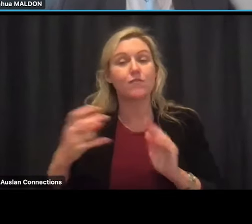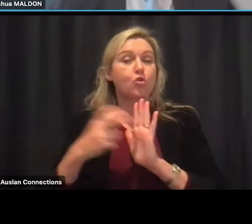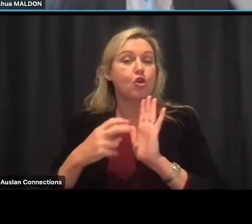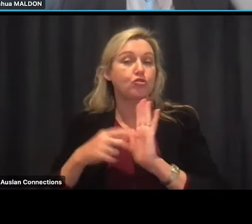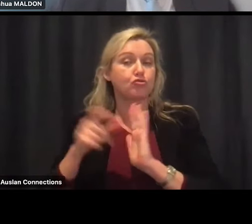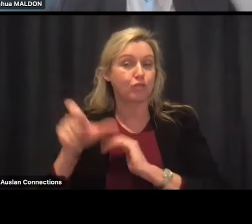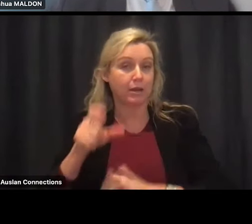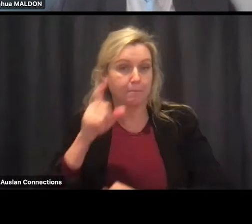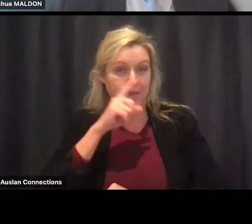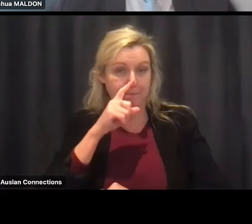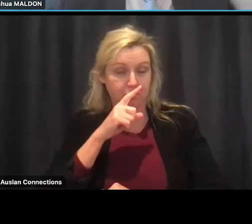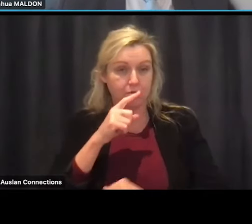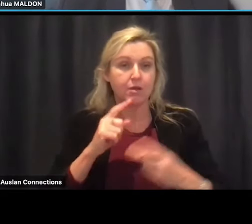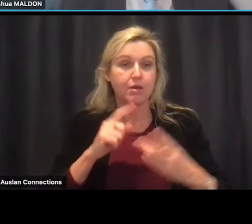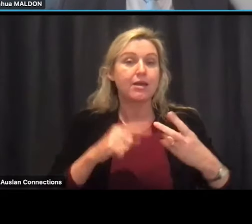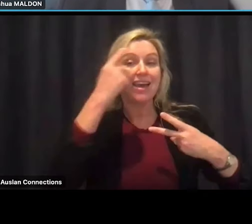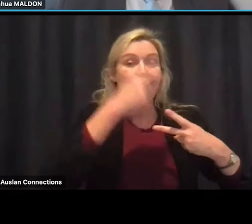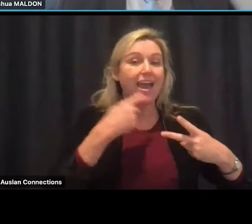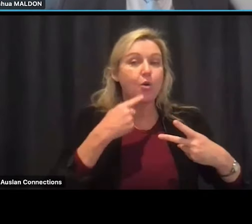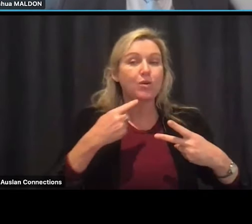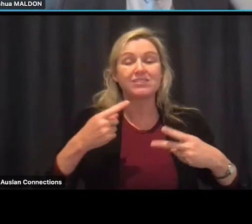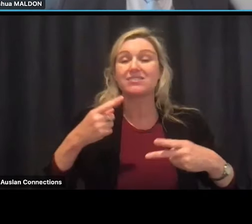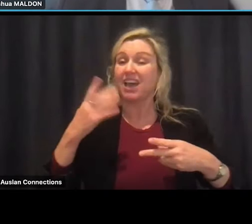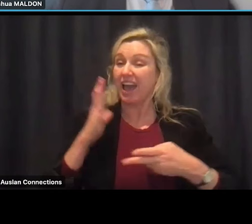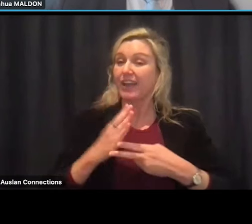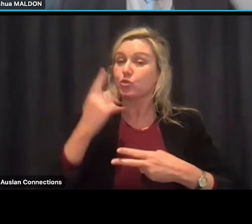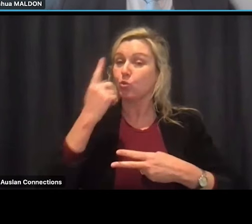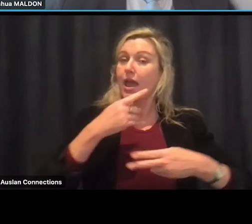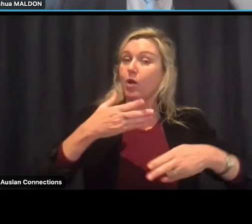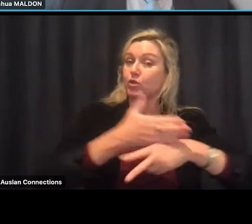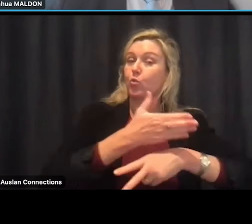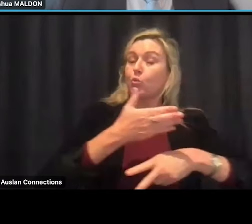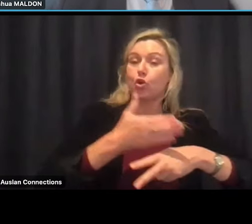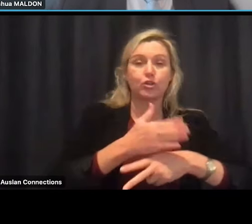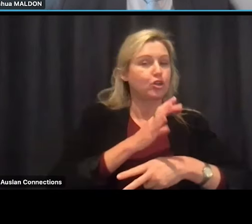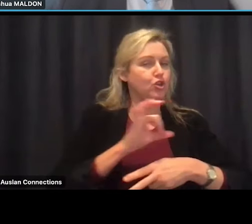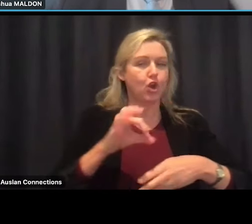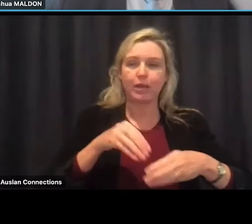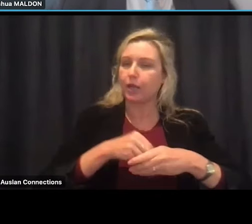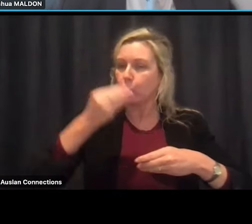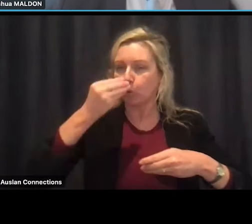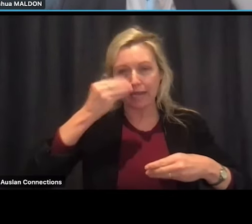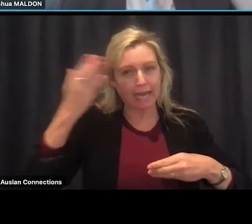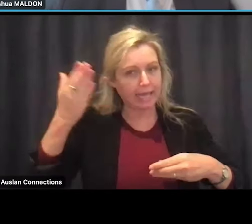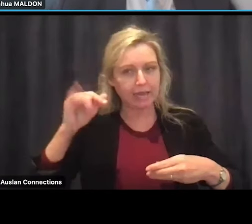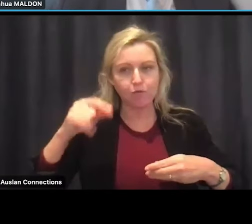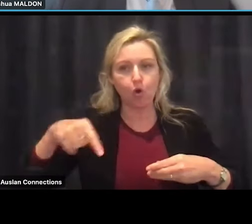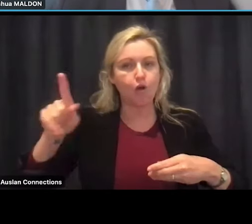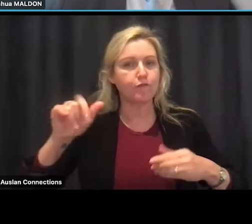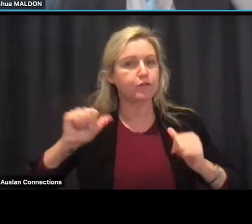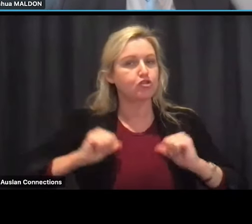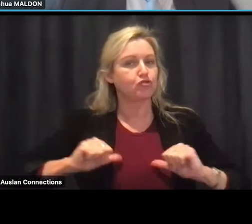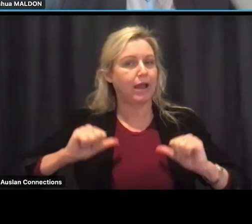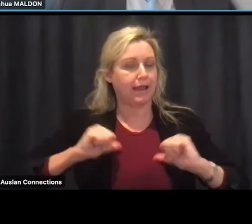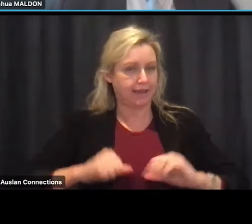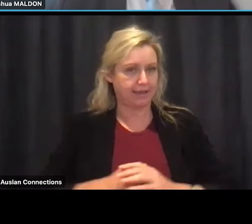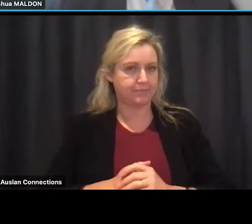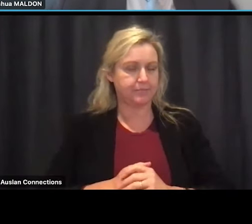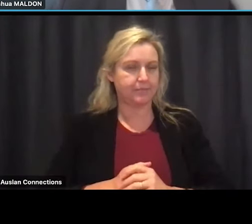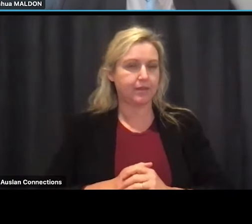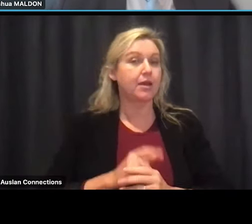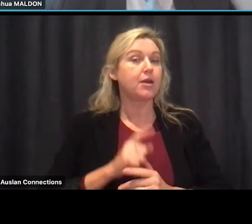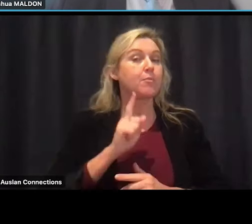contractors. For hours, you would include labour hours worked, which does not include leave or training. So please note, one of the things